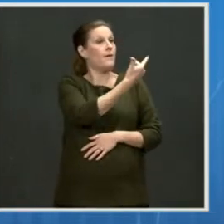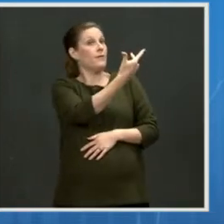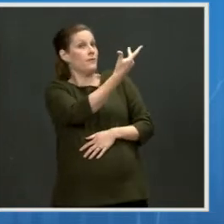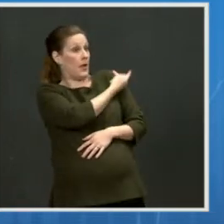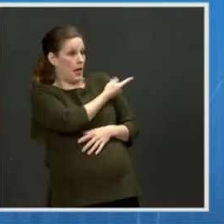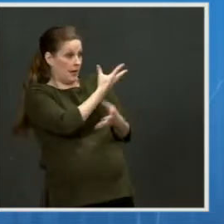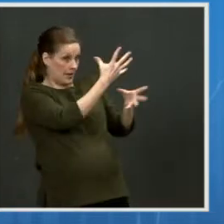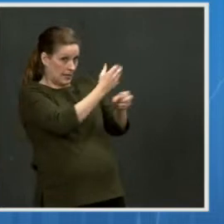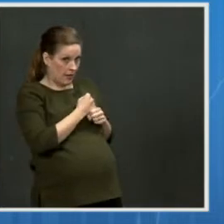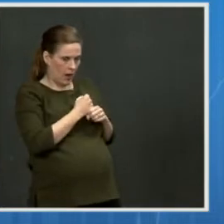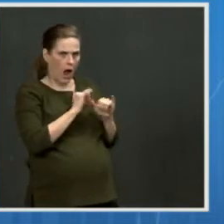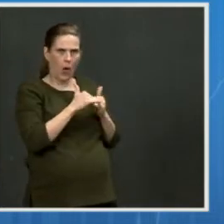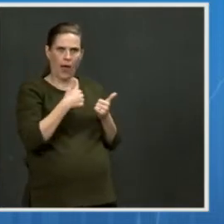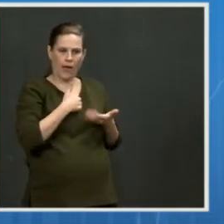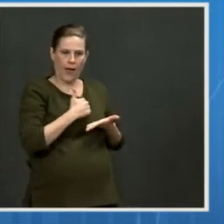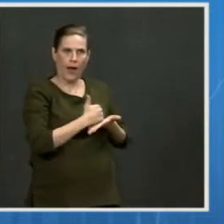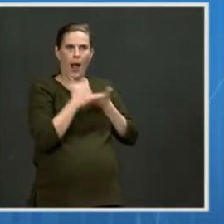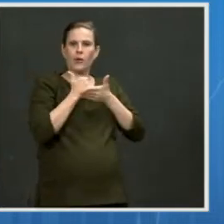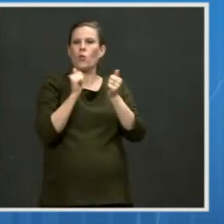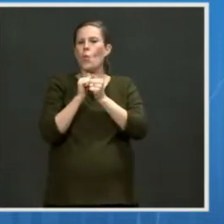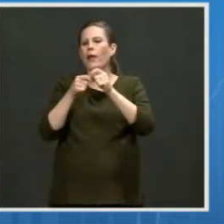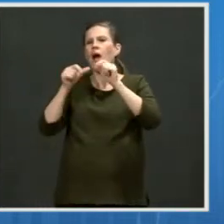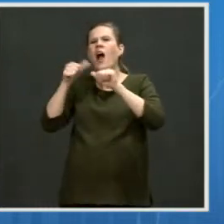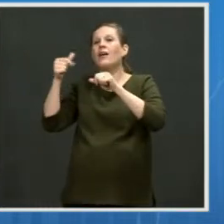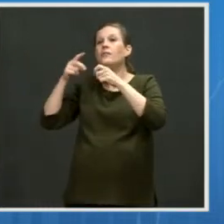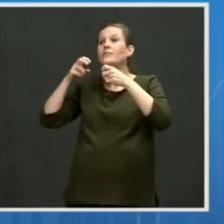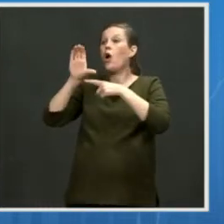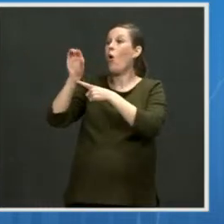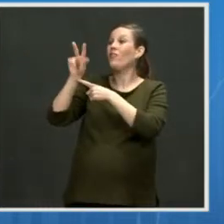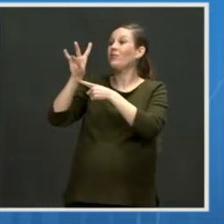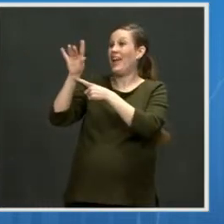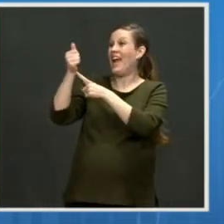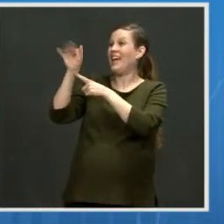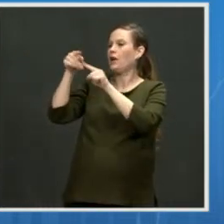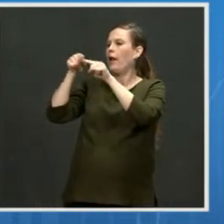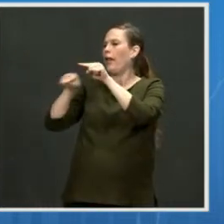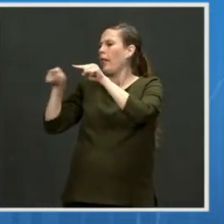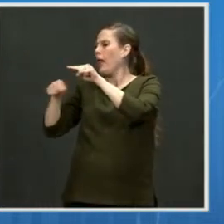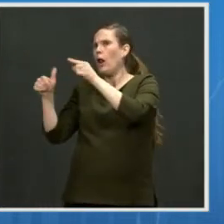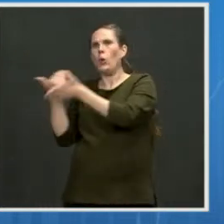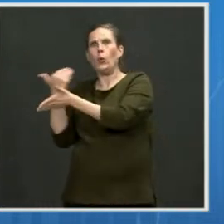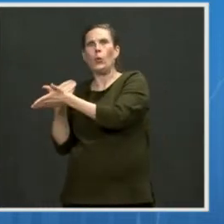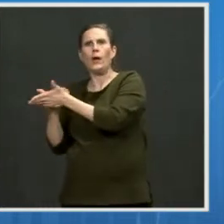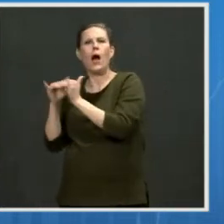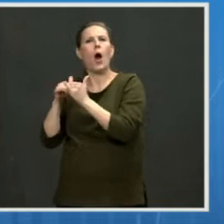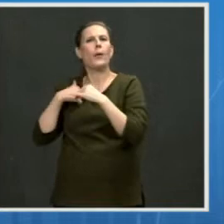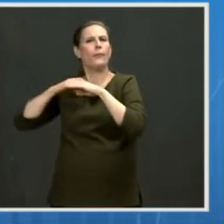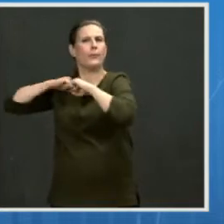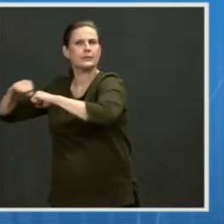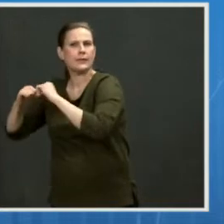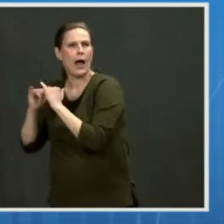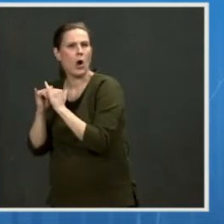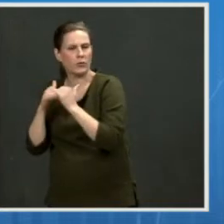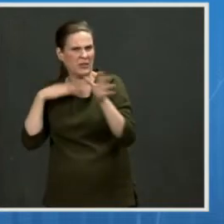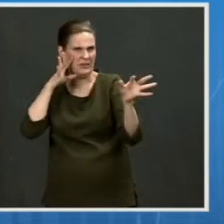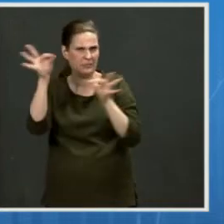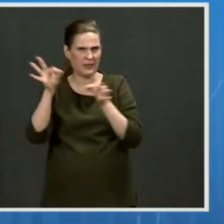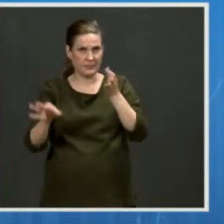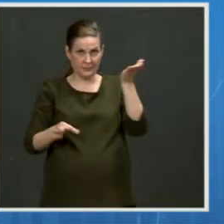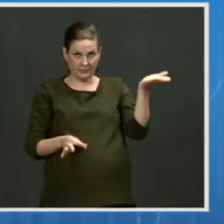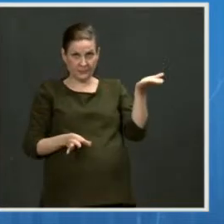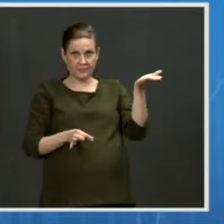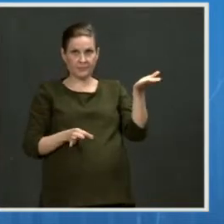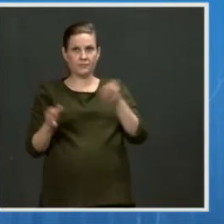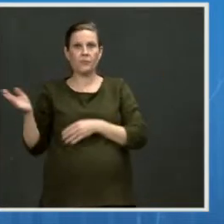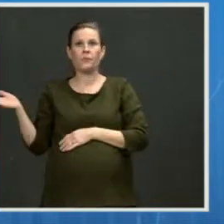we see emerging in our society. Can I have the first slide? This is a slide which schematically diagrams the